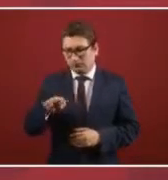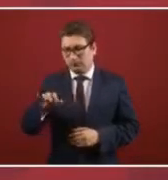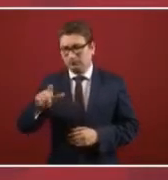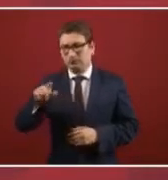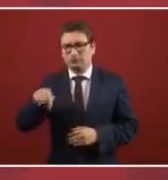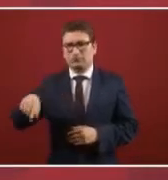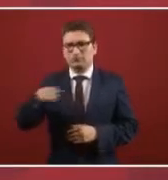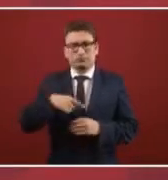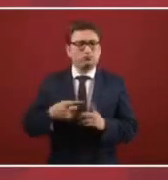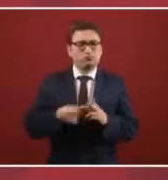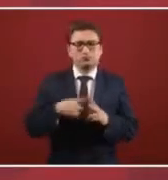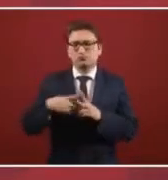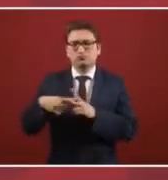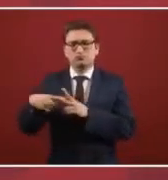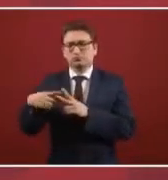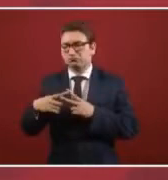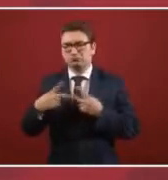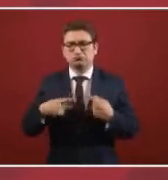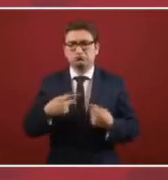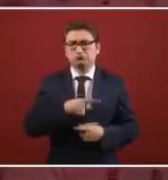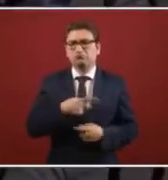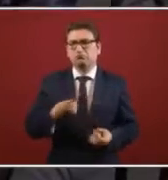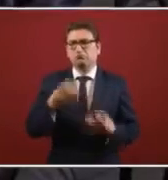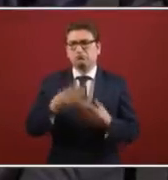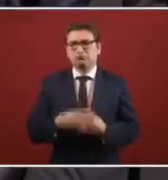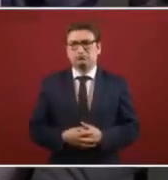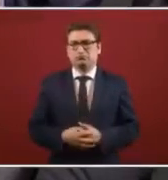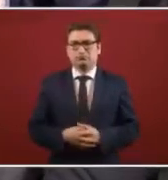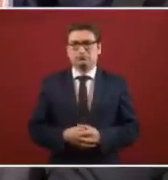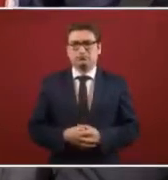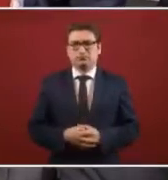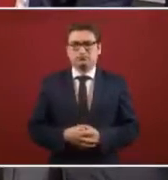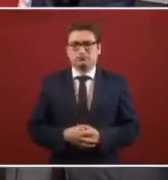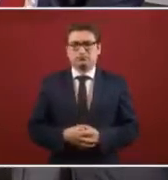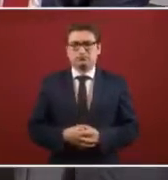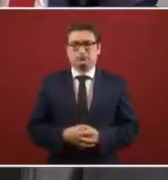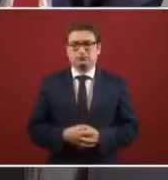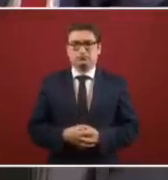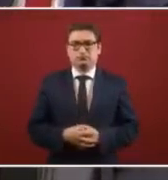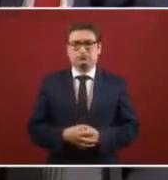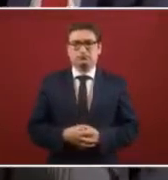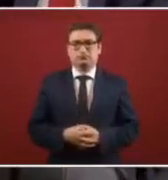that institute that measures poverty. Es